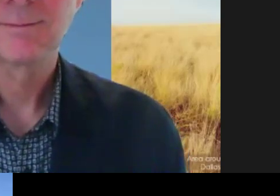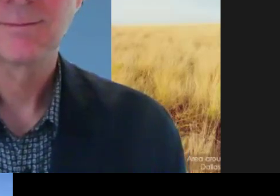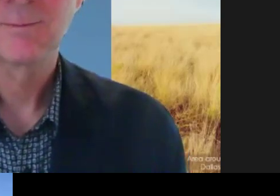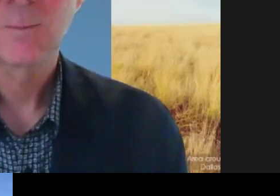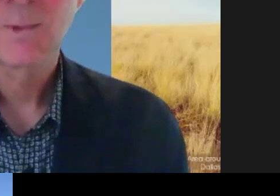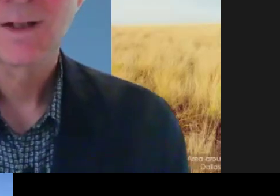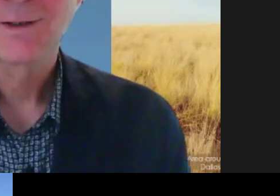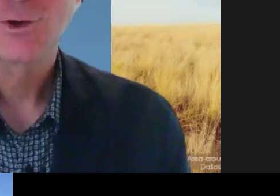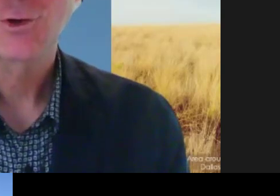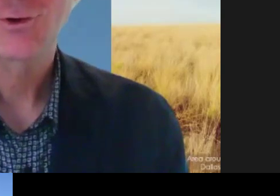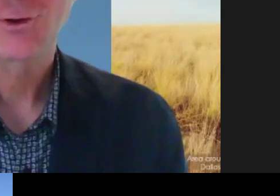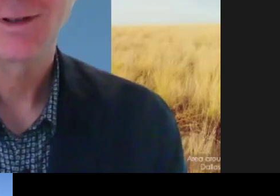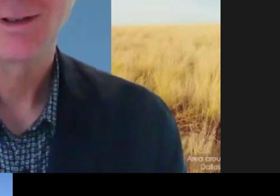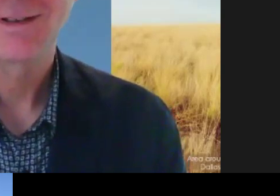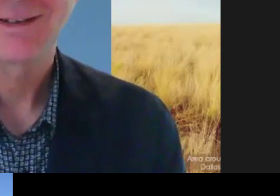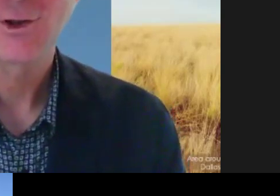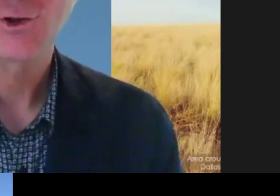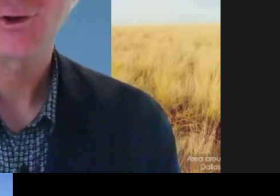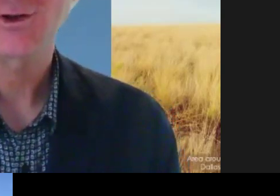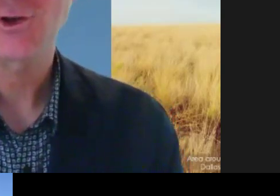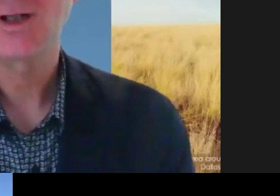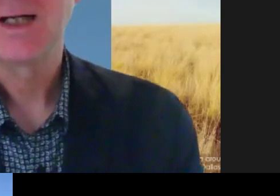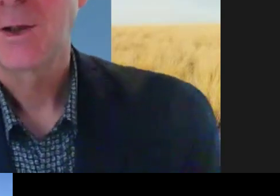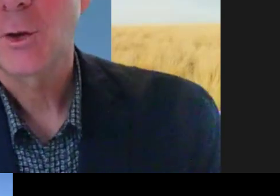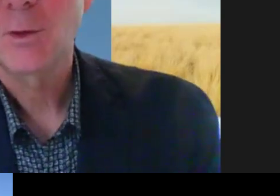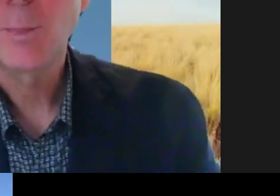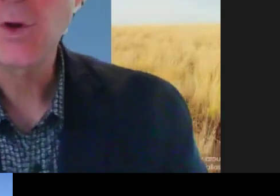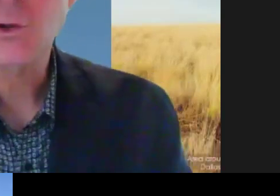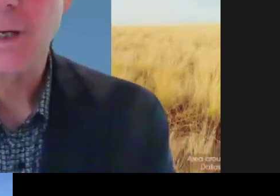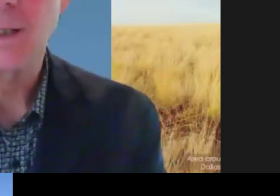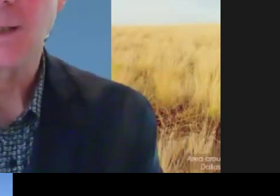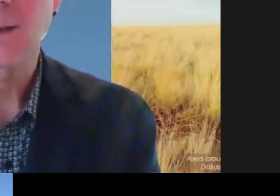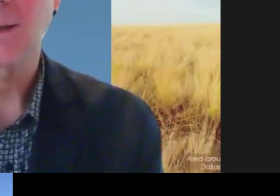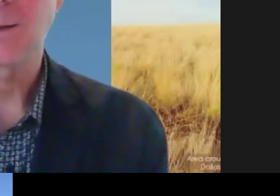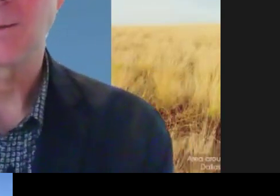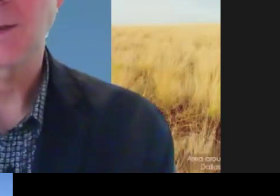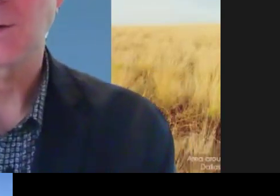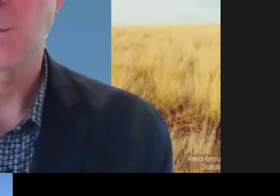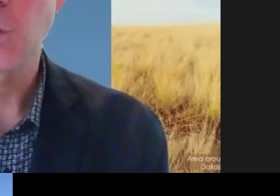any more insight into that? Sure. So the push training